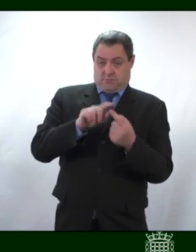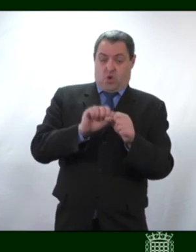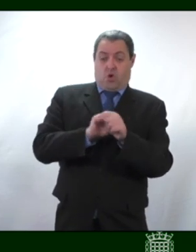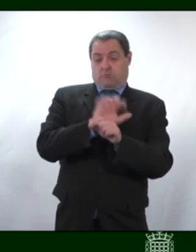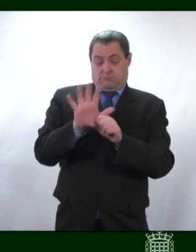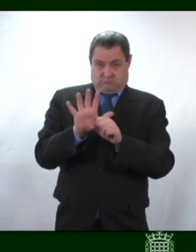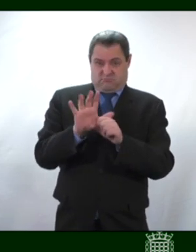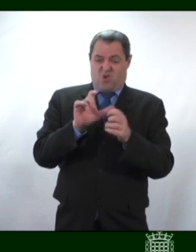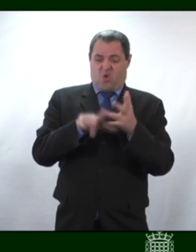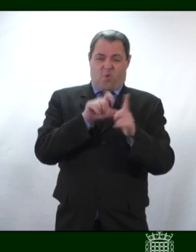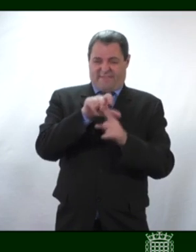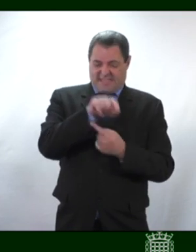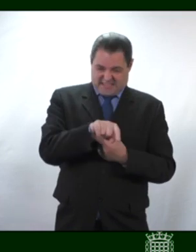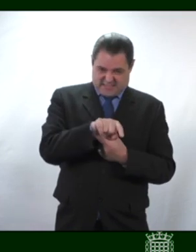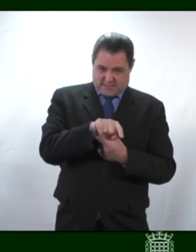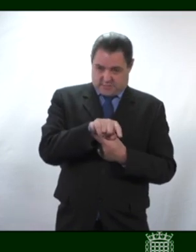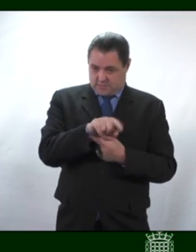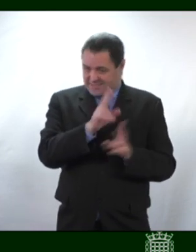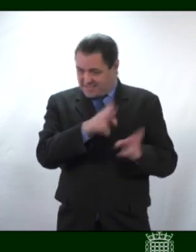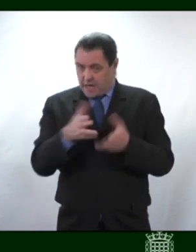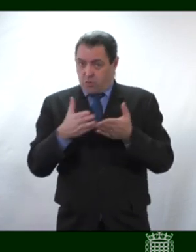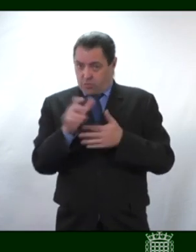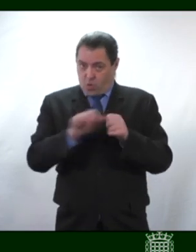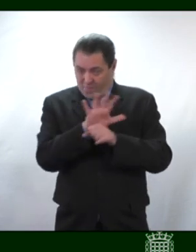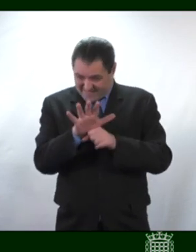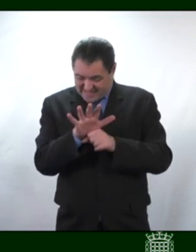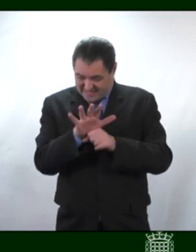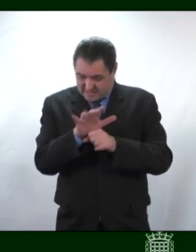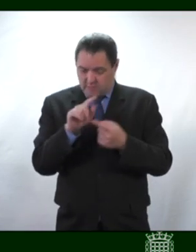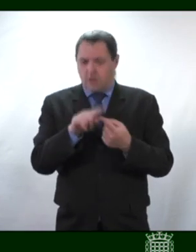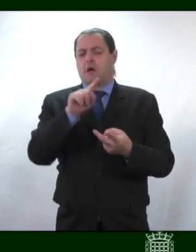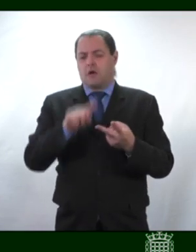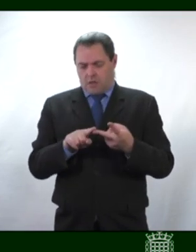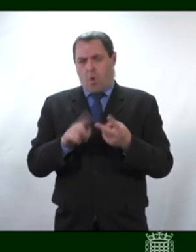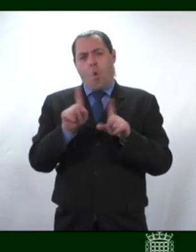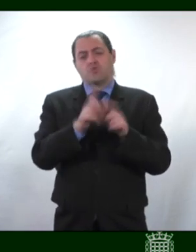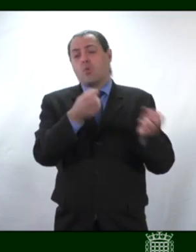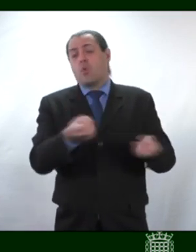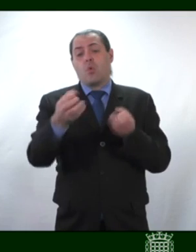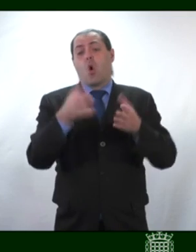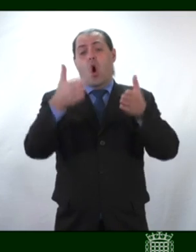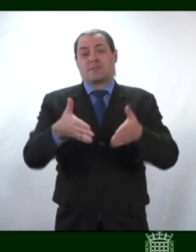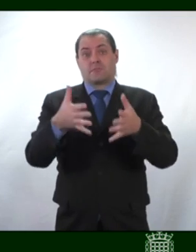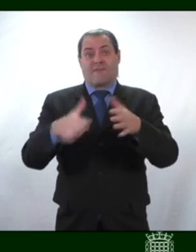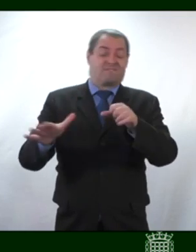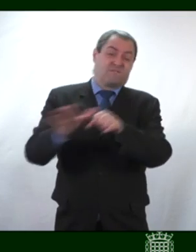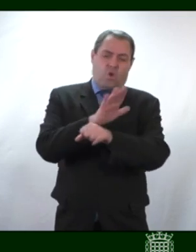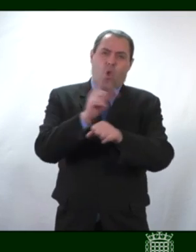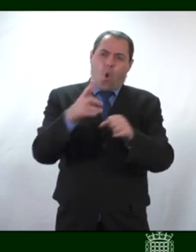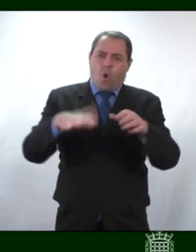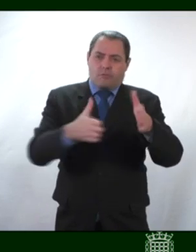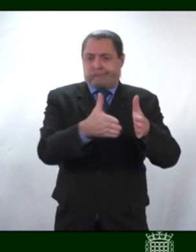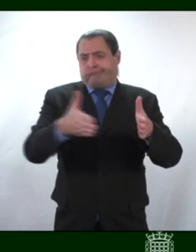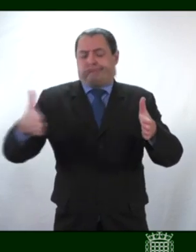COVID deaths, the impact of COVID on our hospitals, meaning that it's harder sometimes to treat other illnesses, although that is now